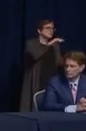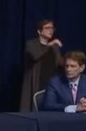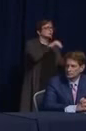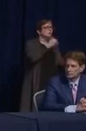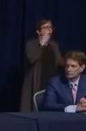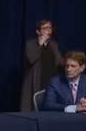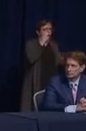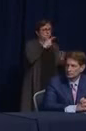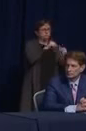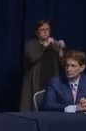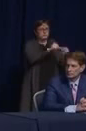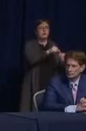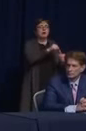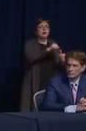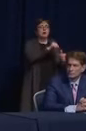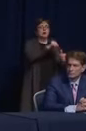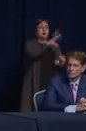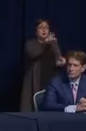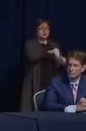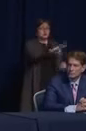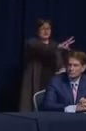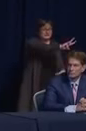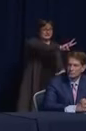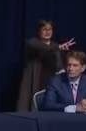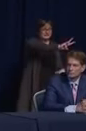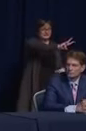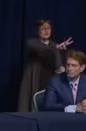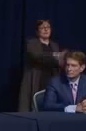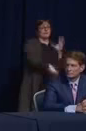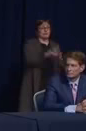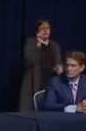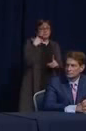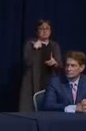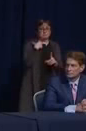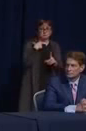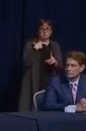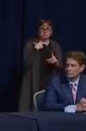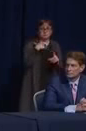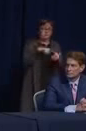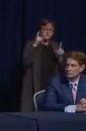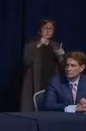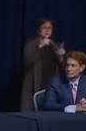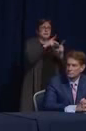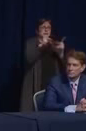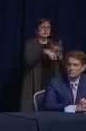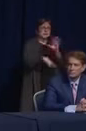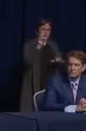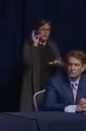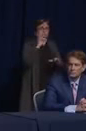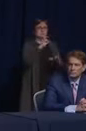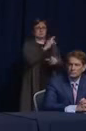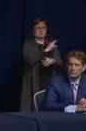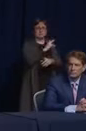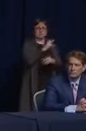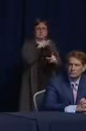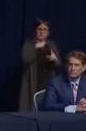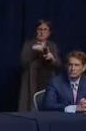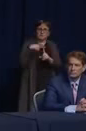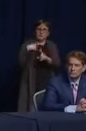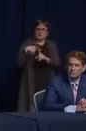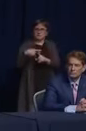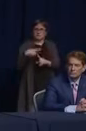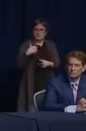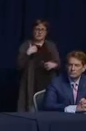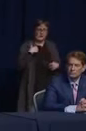Are those cases, do they involve employees or patients? And if they involve patients, were any of them among